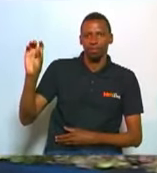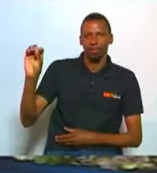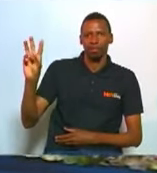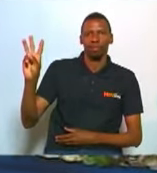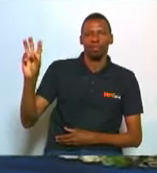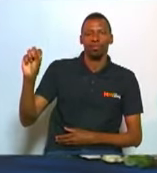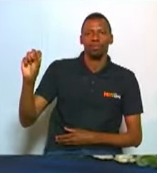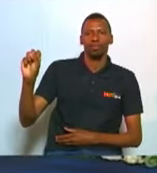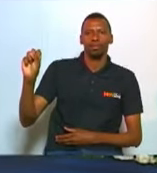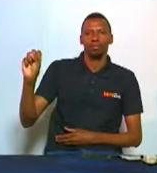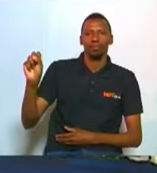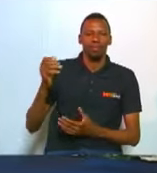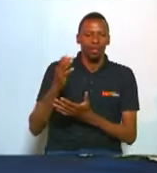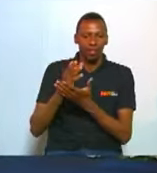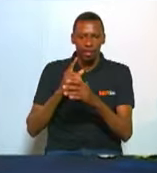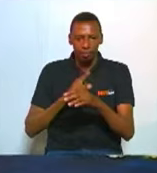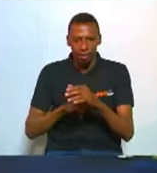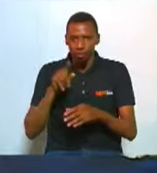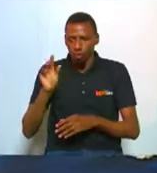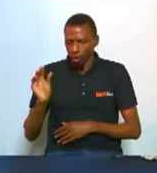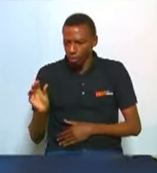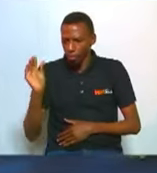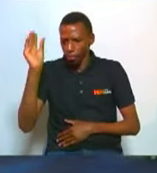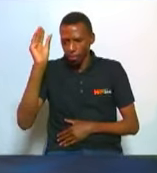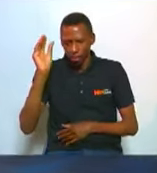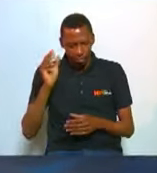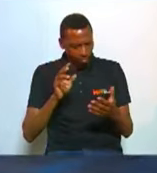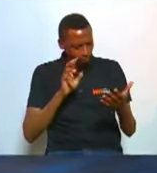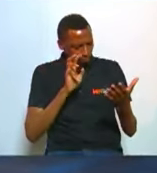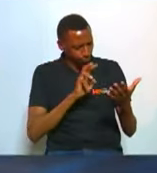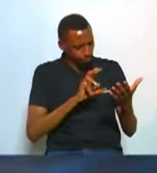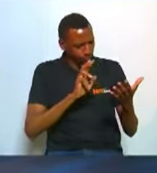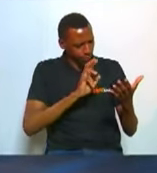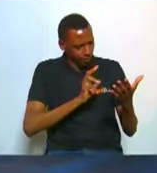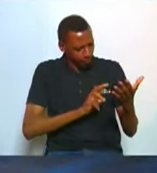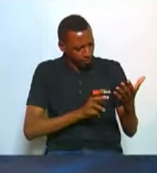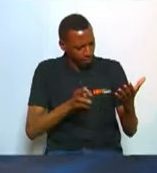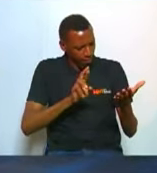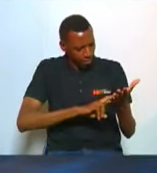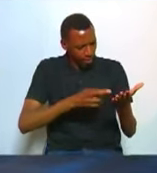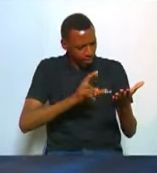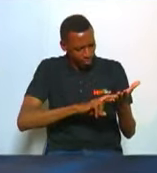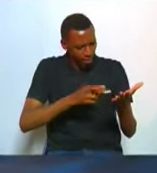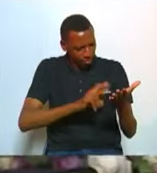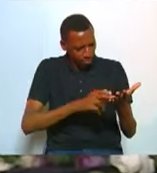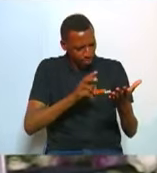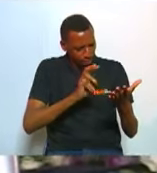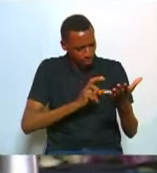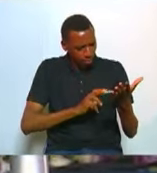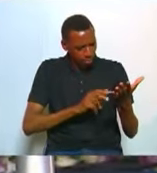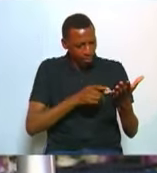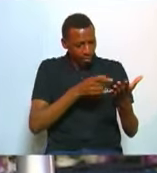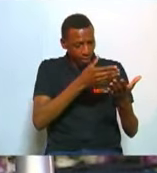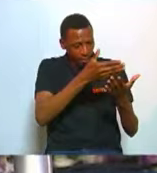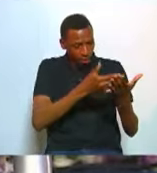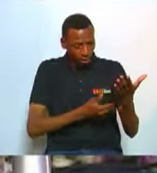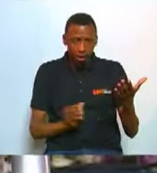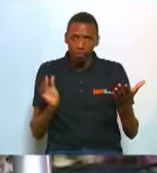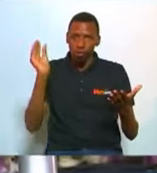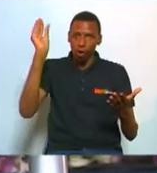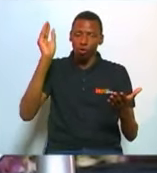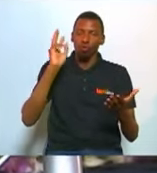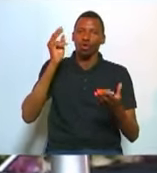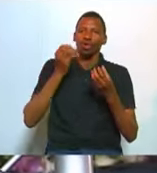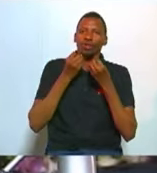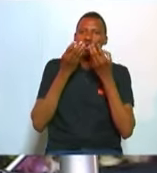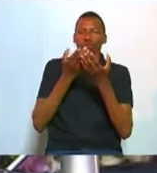Sometimes you may take them and read them, reread. Just keep on reading. They will tell you something.